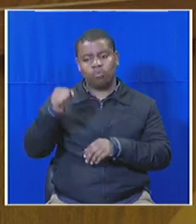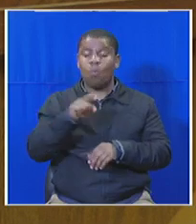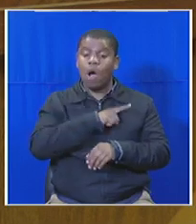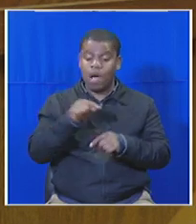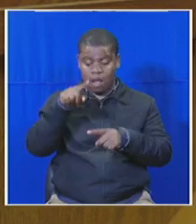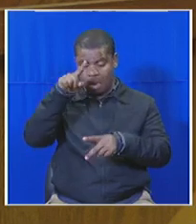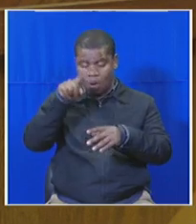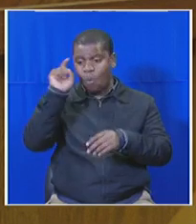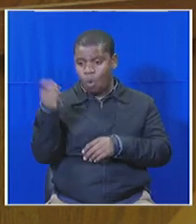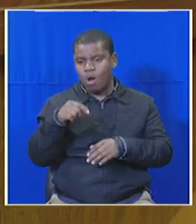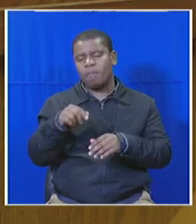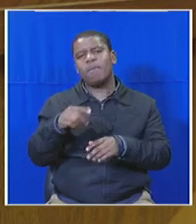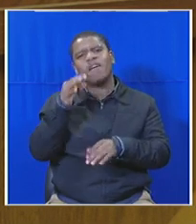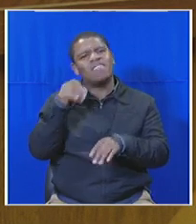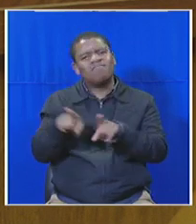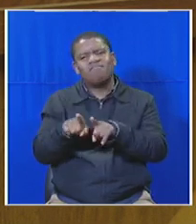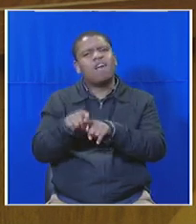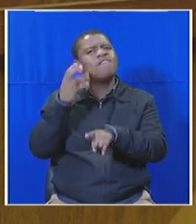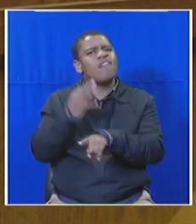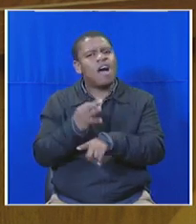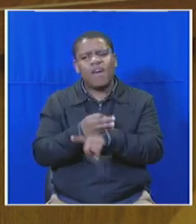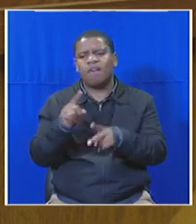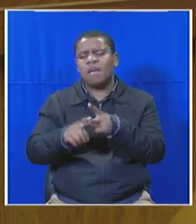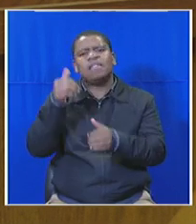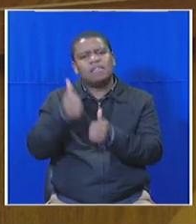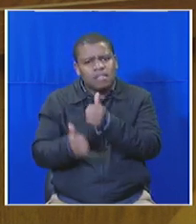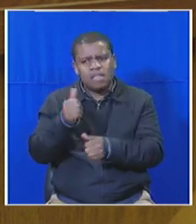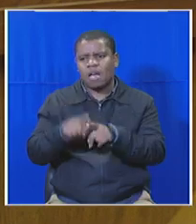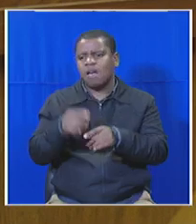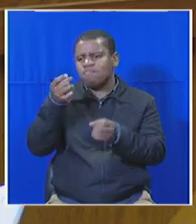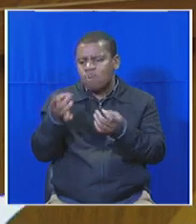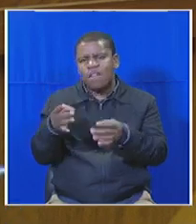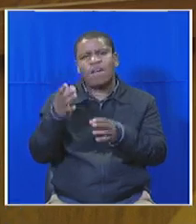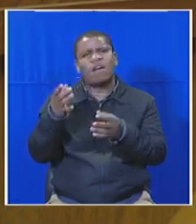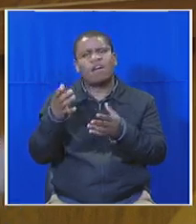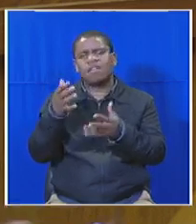mother, and your father, and indeed a human being too. I thank you.